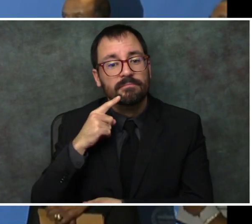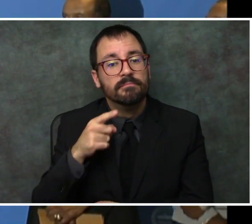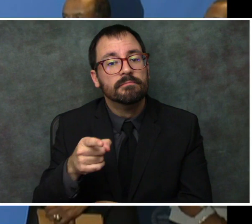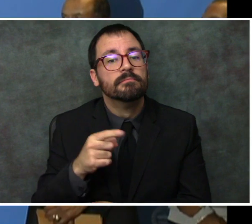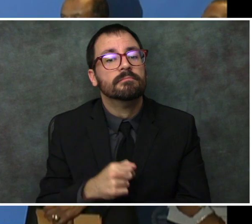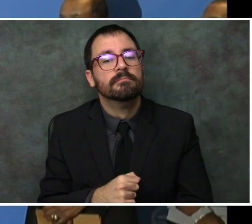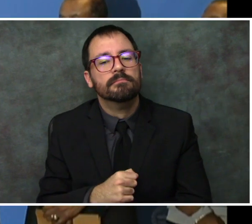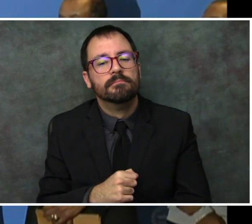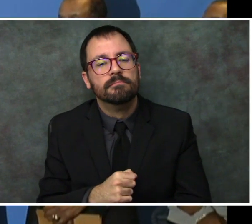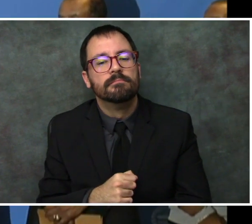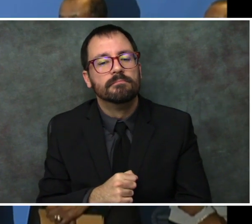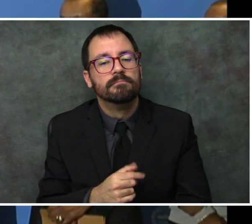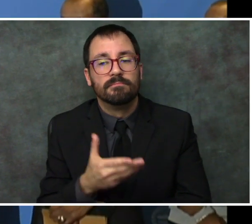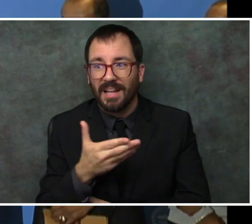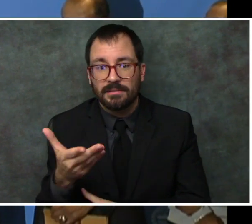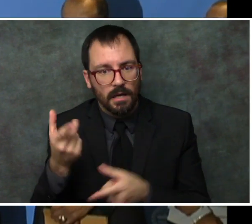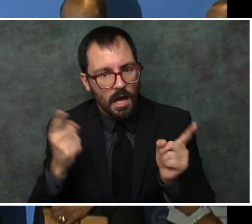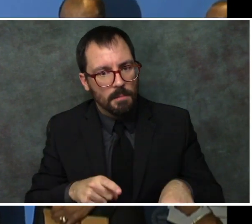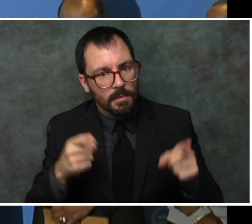to happen.